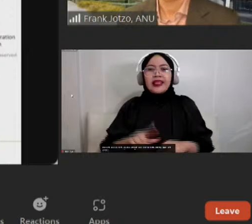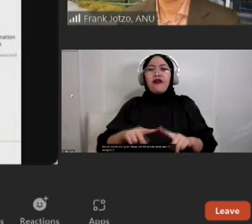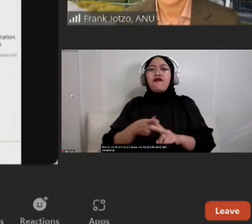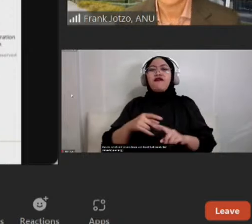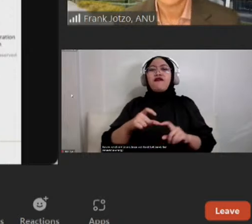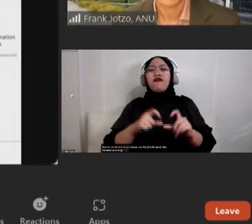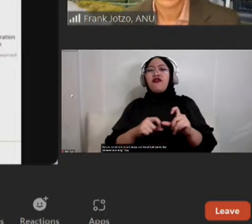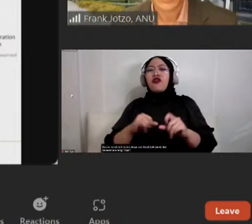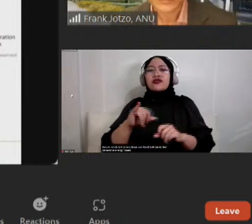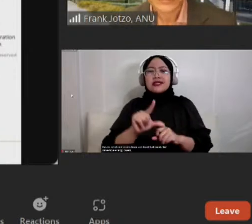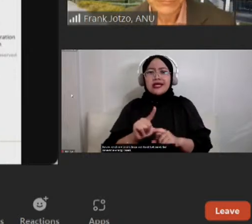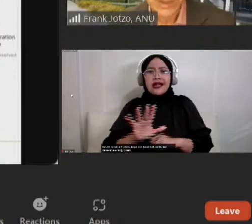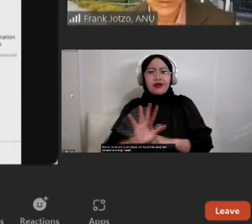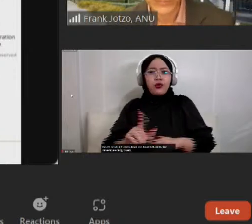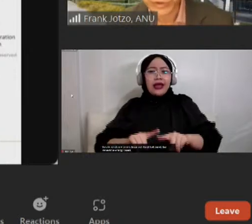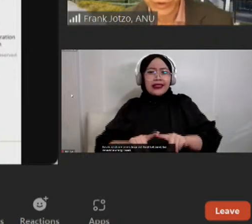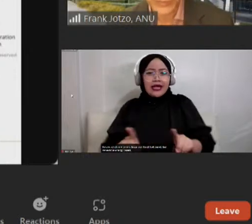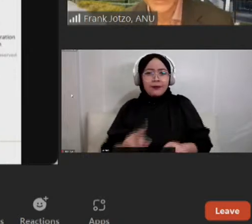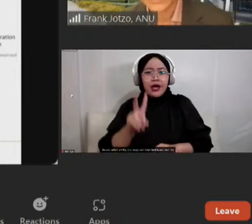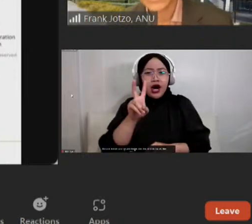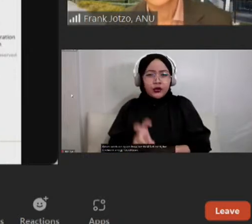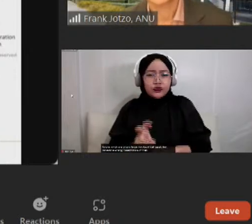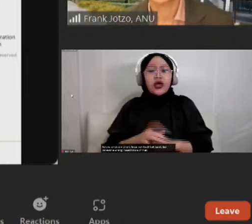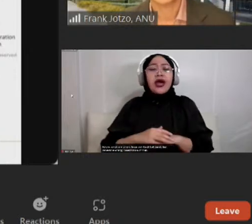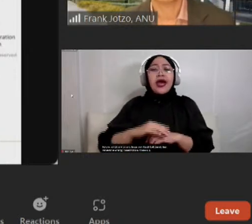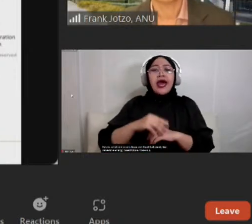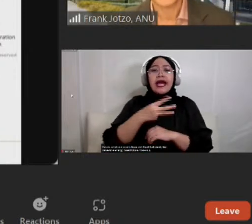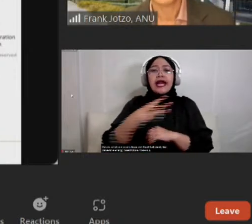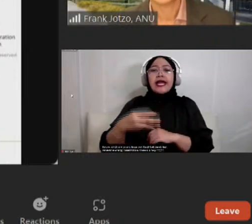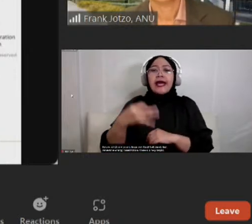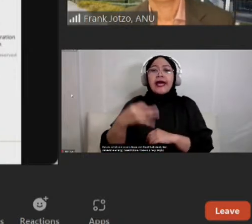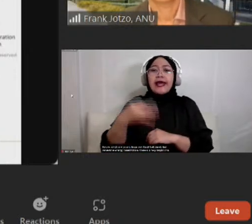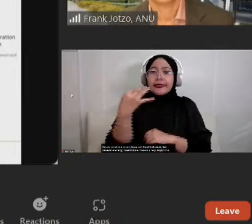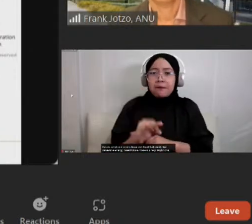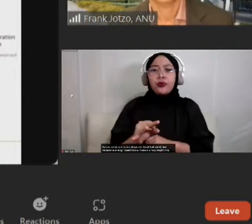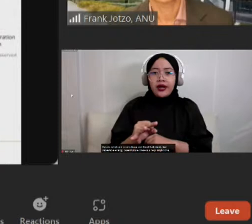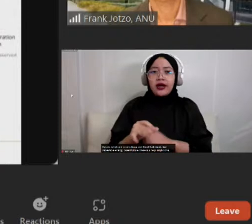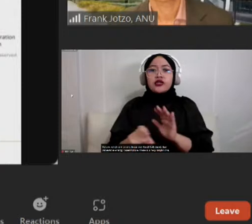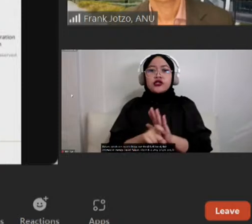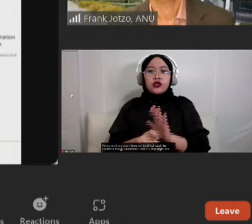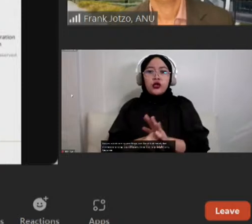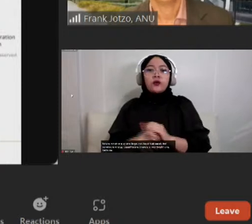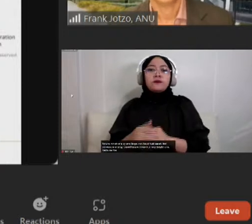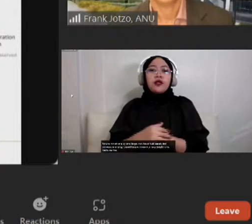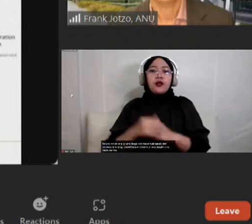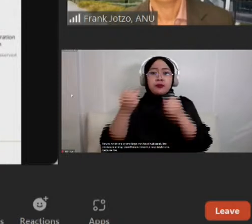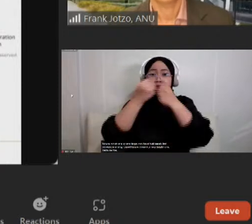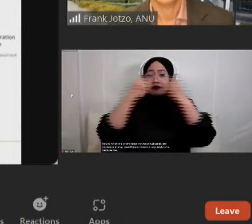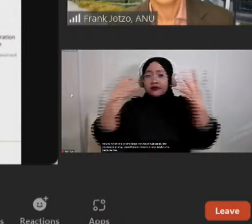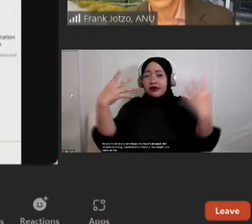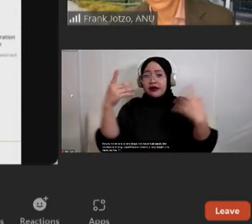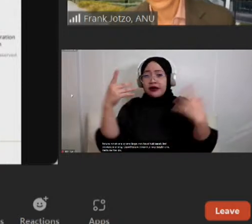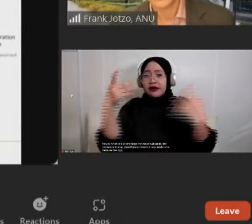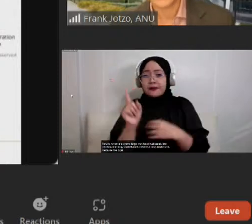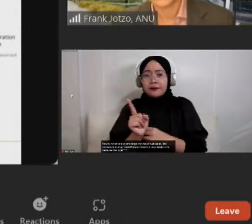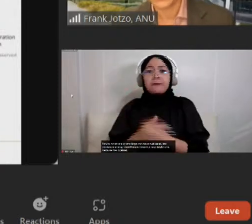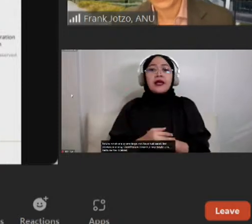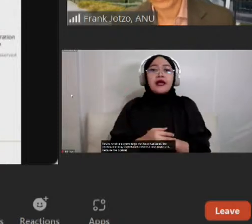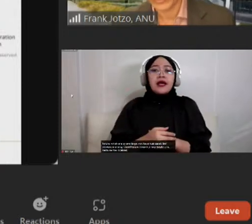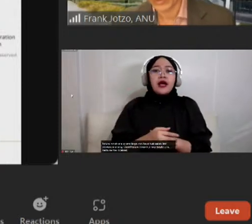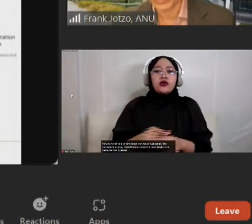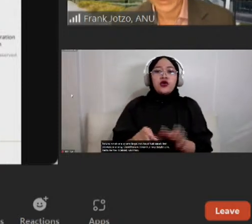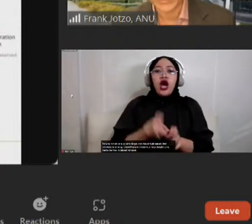renewable energy-based. The future of that is a very bright one, because the